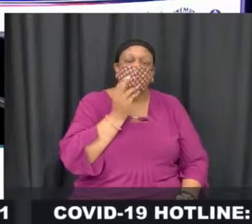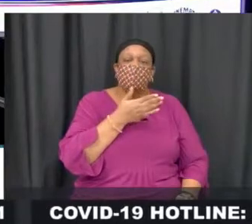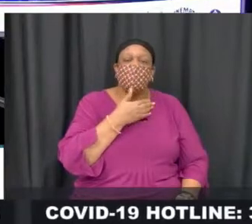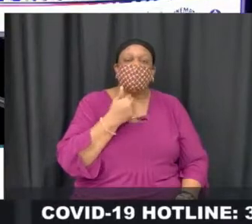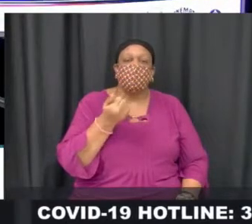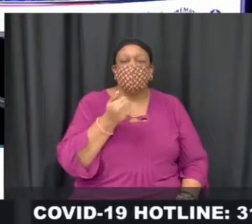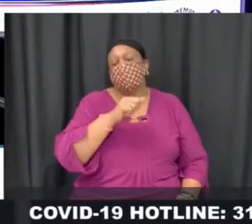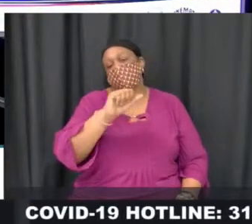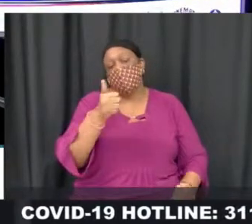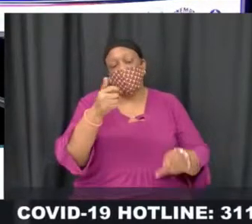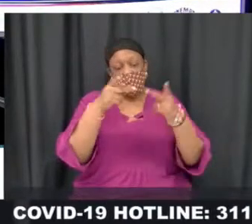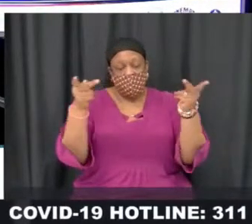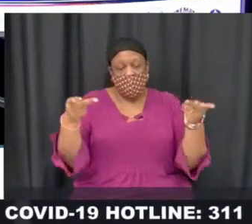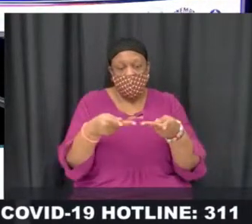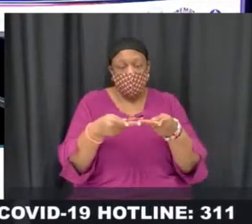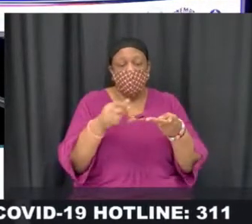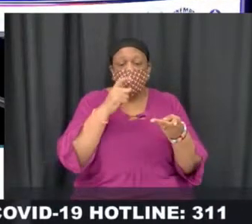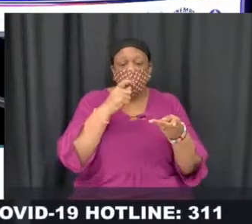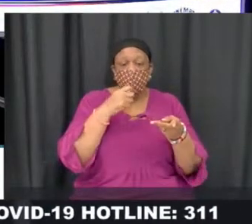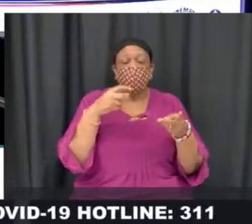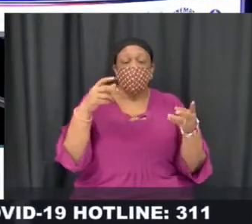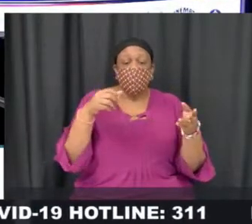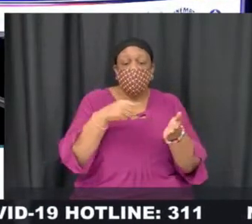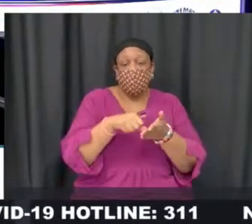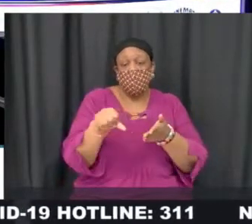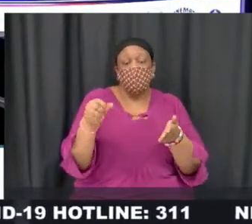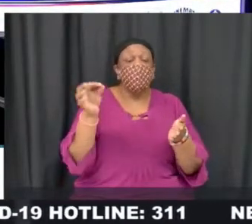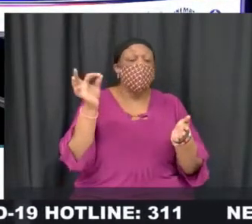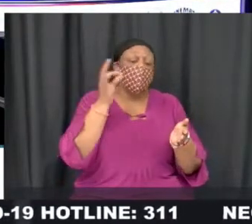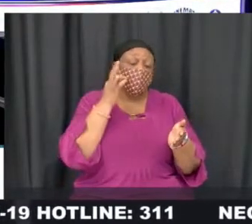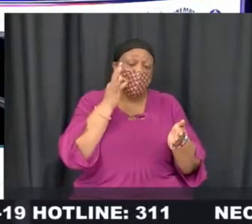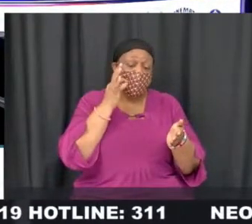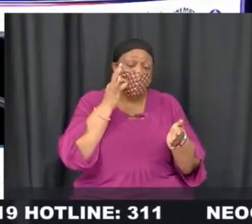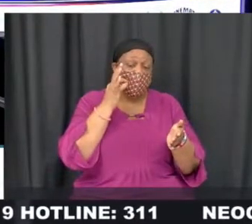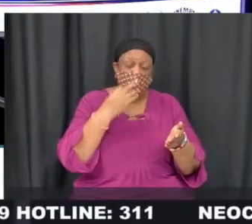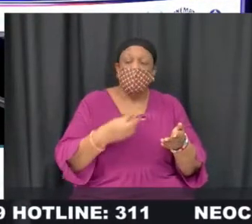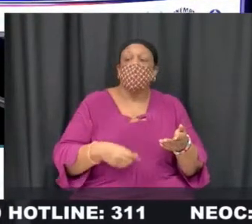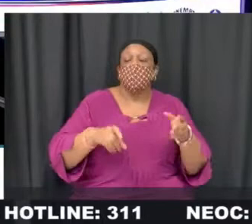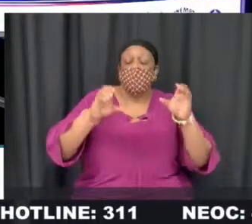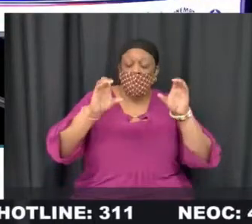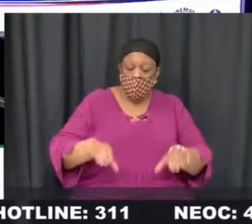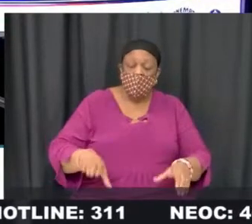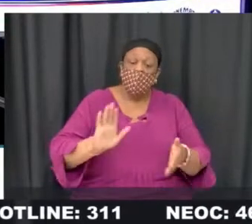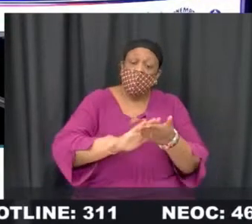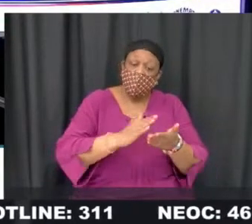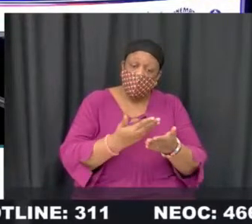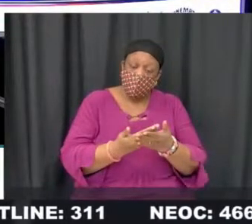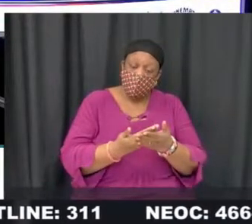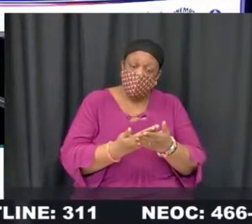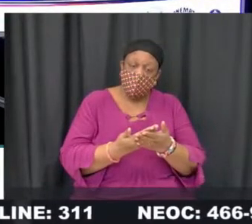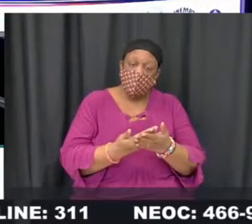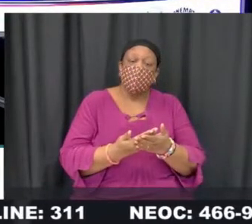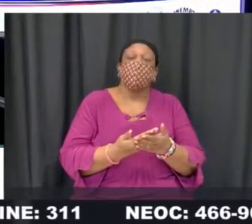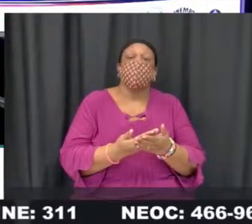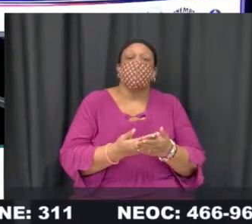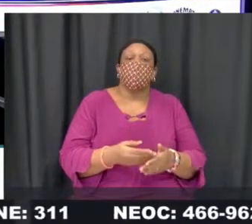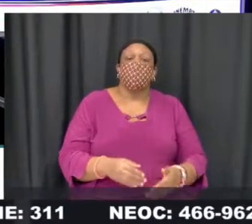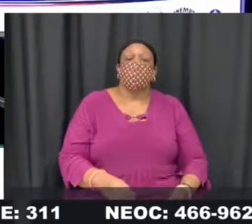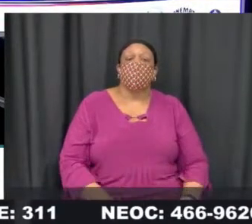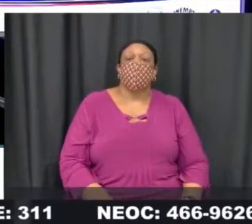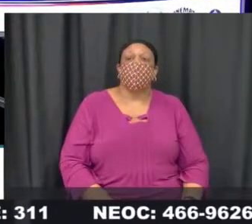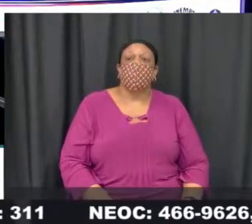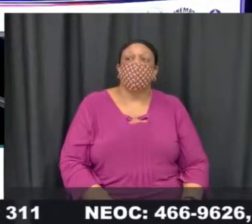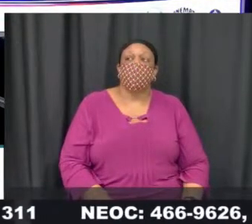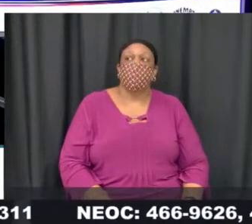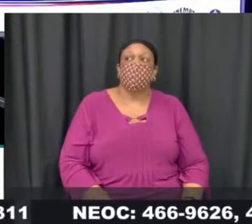in-dining. However, all COVID-19 protocols must be adhered to. Bars may be opened for the sale